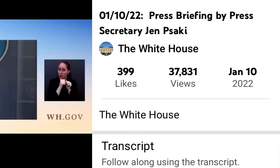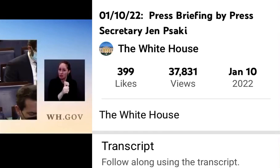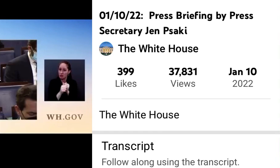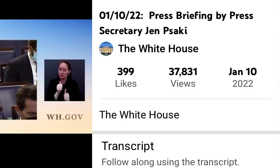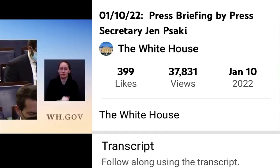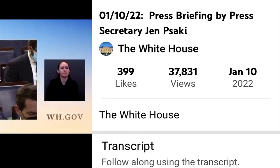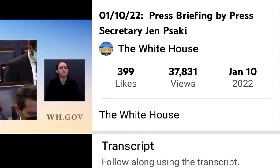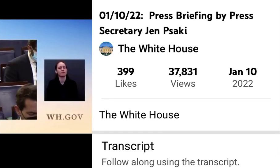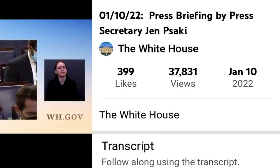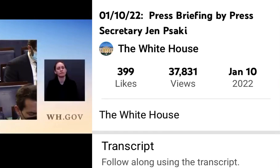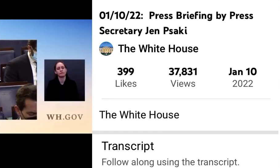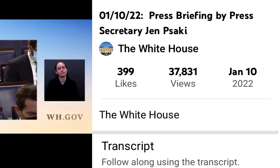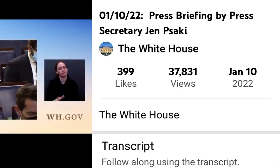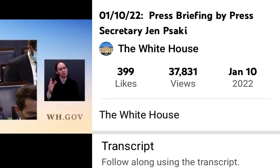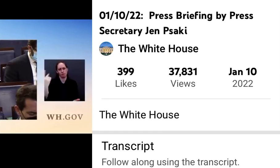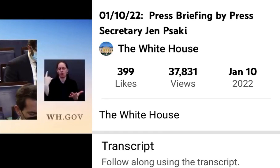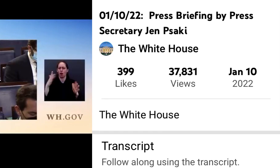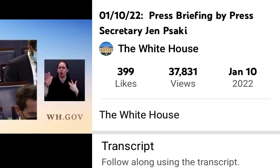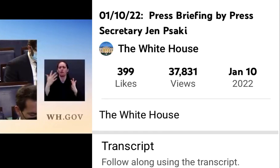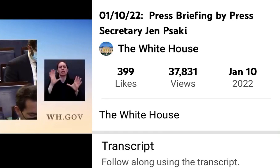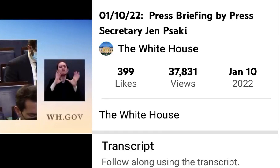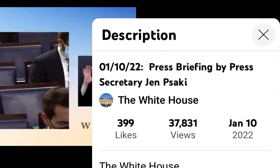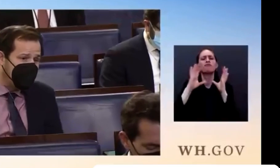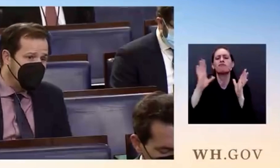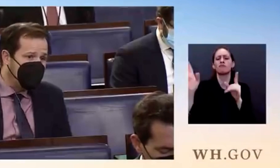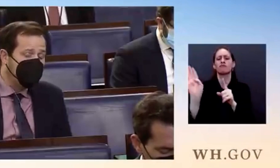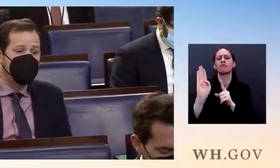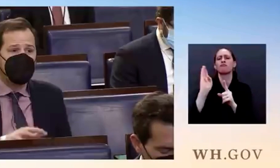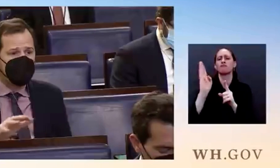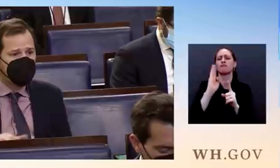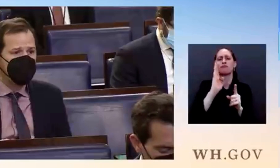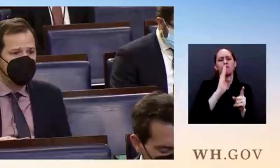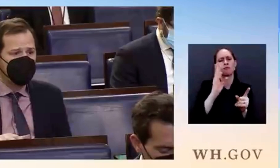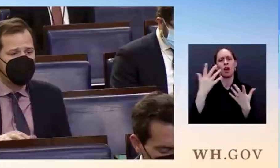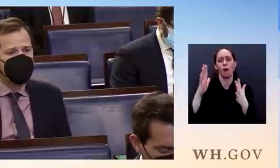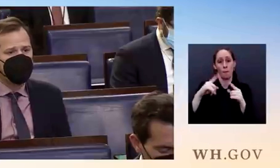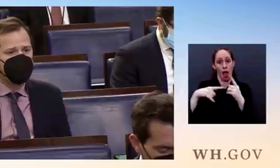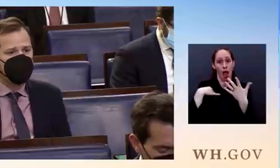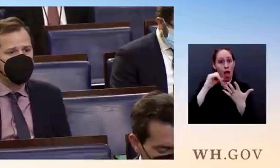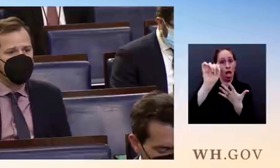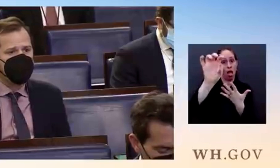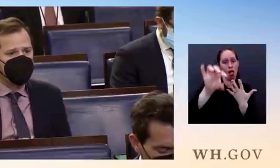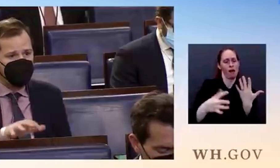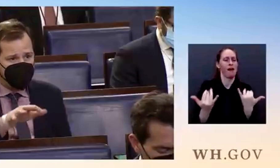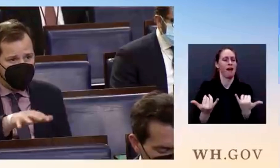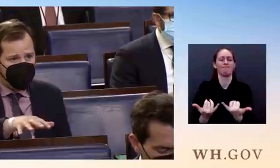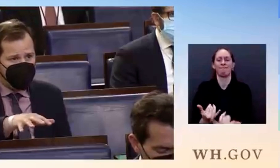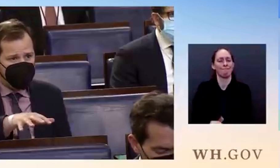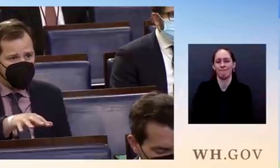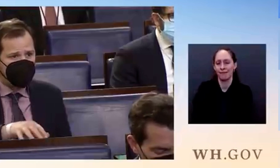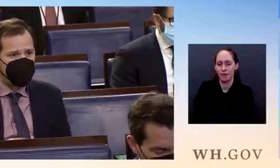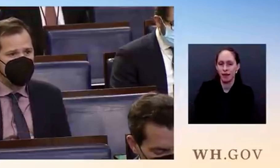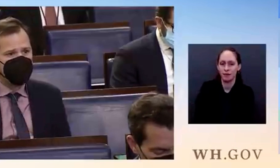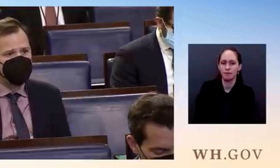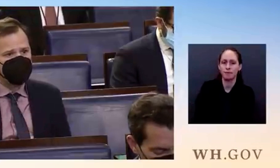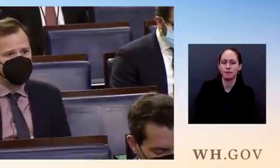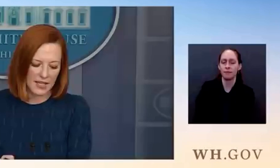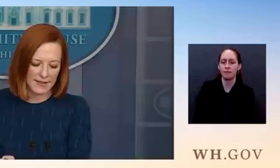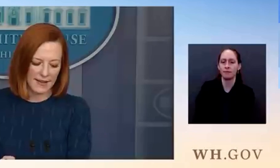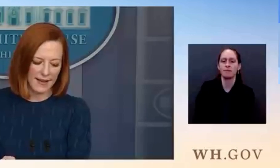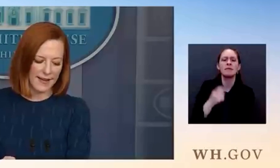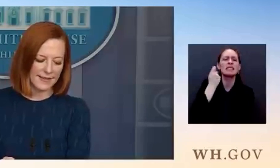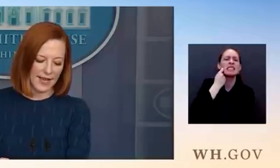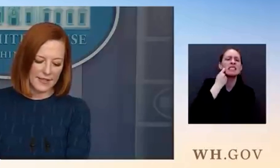The And then last question. Any response to a recent statement from Senator Sinema's office indicating she would not be in favor of changing the rules and dealing with these two pieces of legislation?